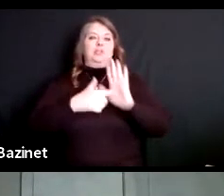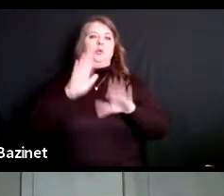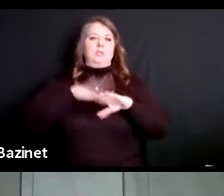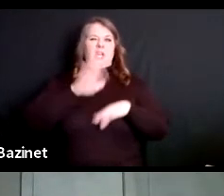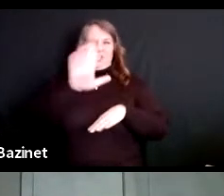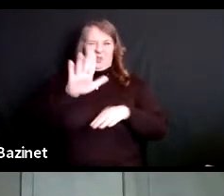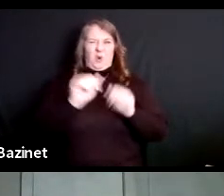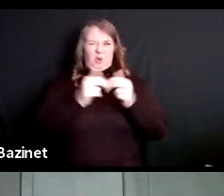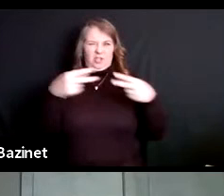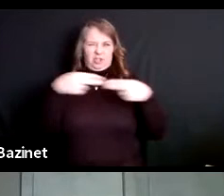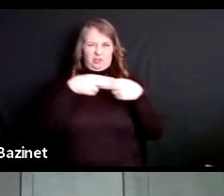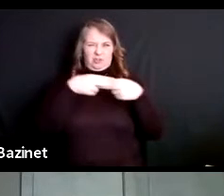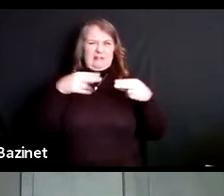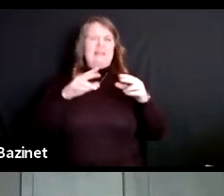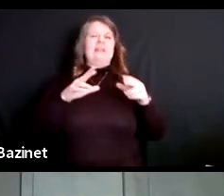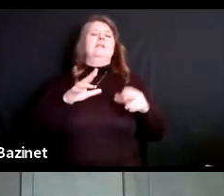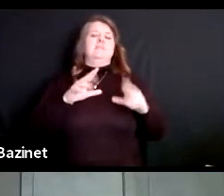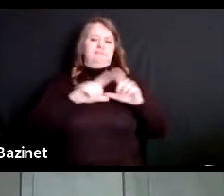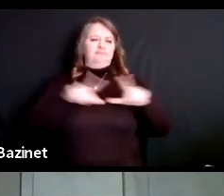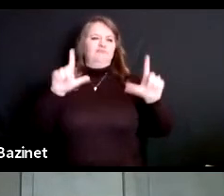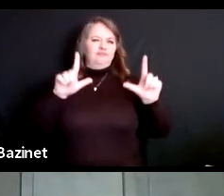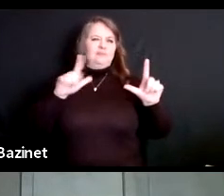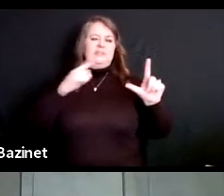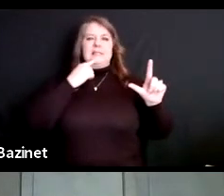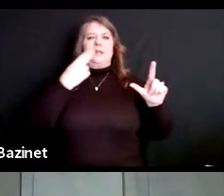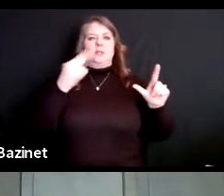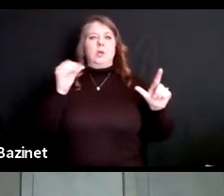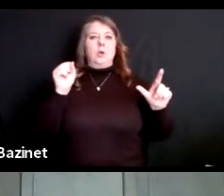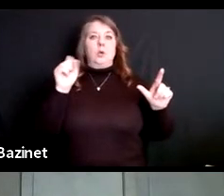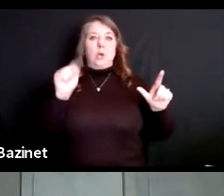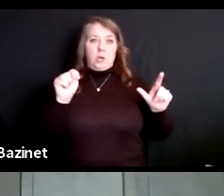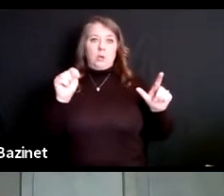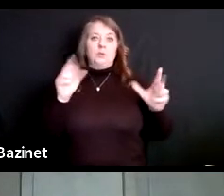screen that says the host would like you